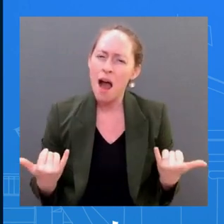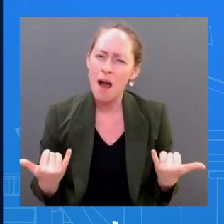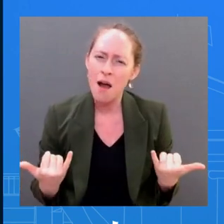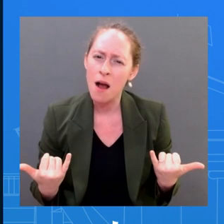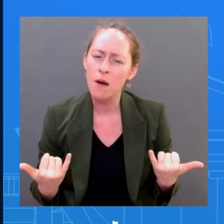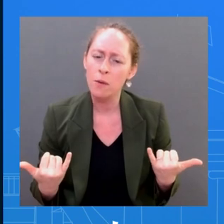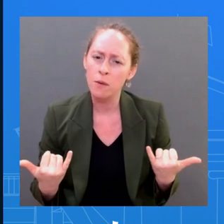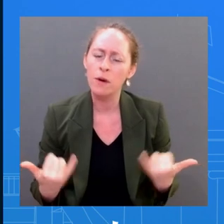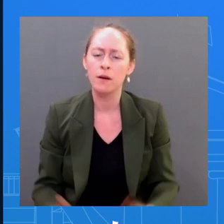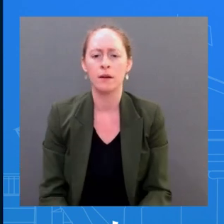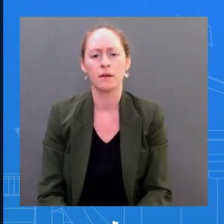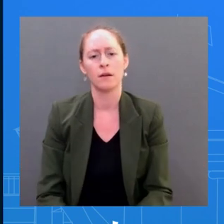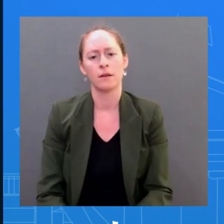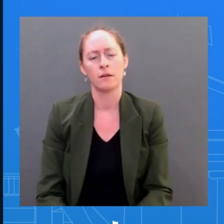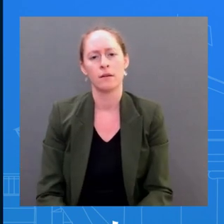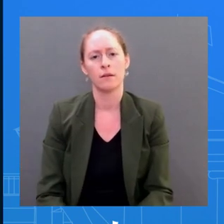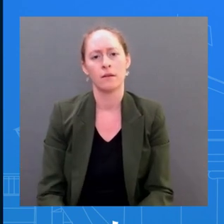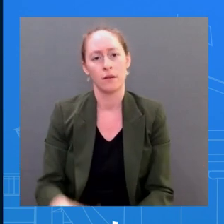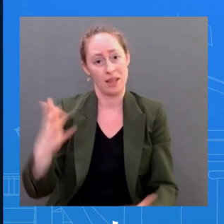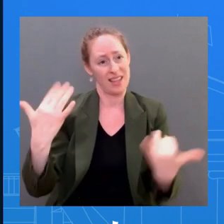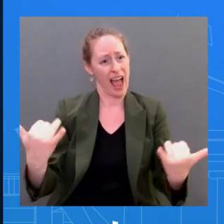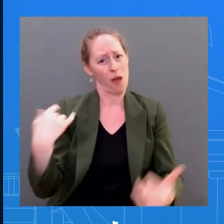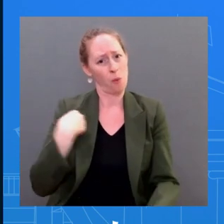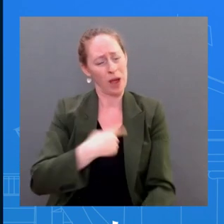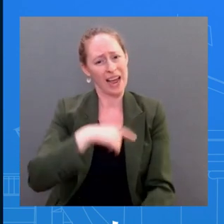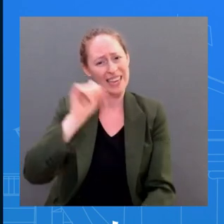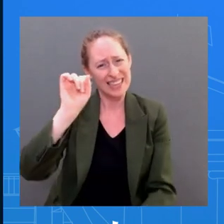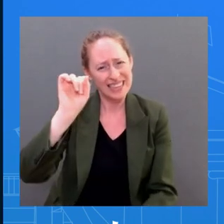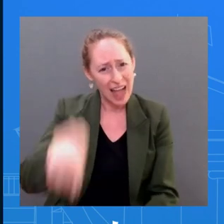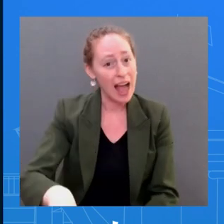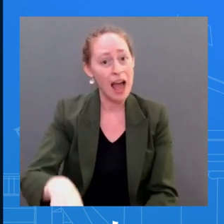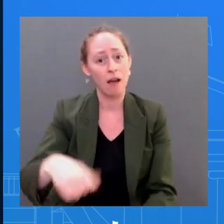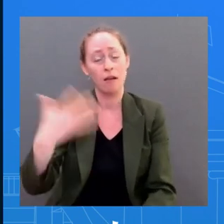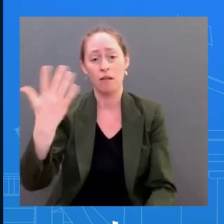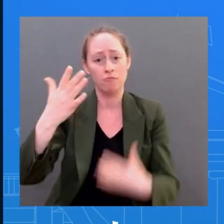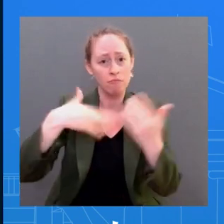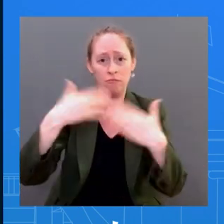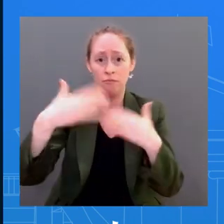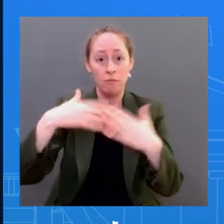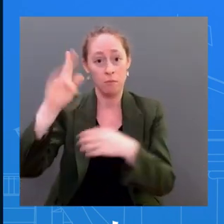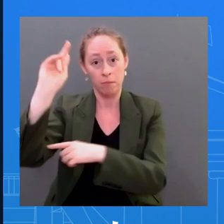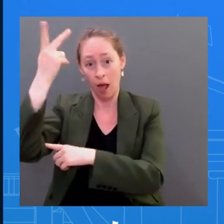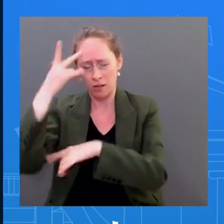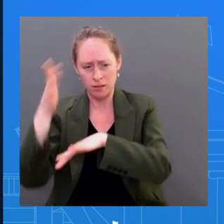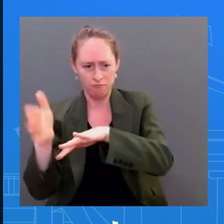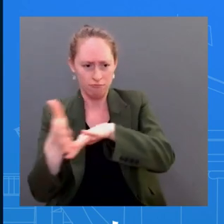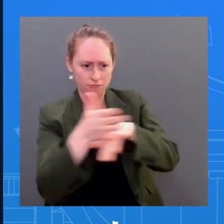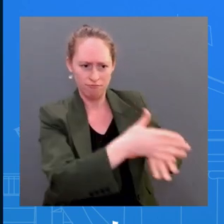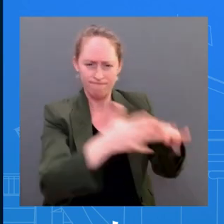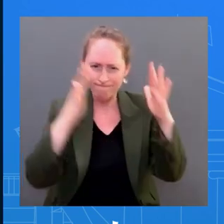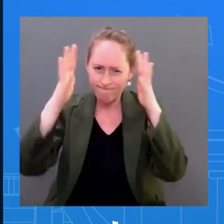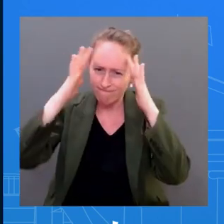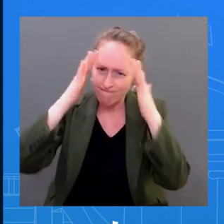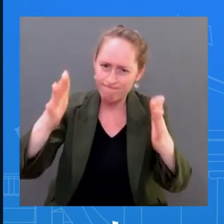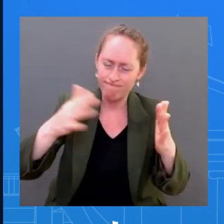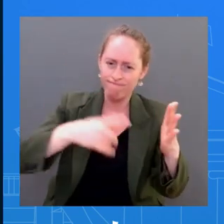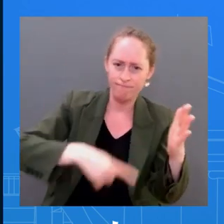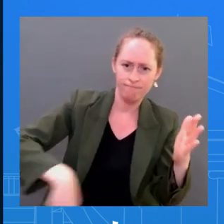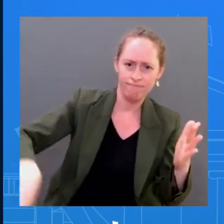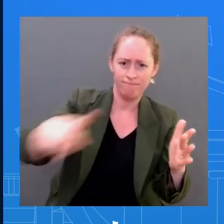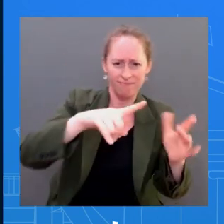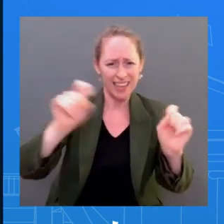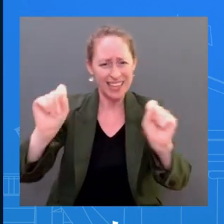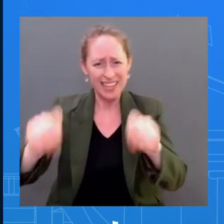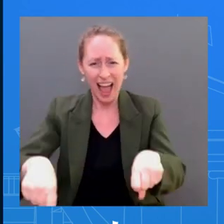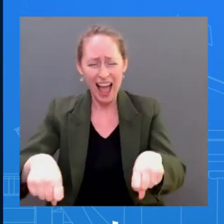above our political affiliations. A chance to make a choice that does more than protect your party. A chance to make a choice